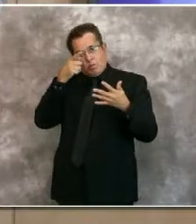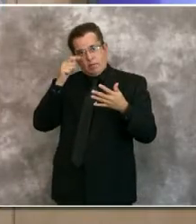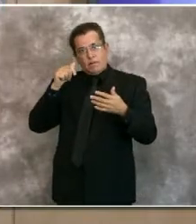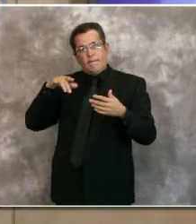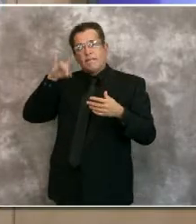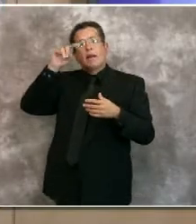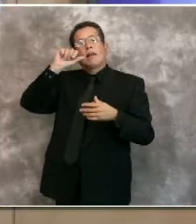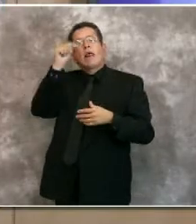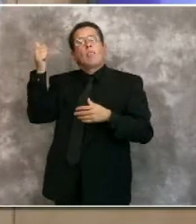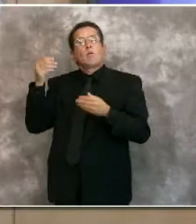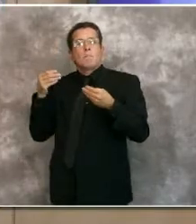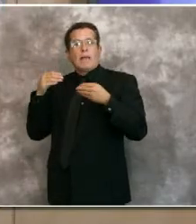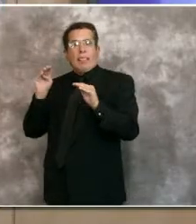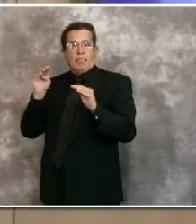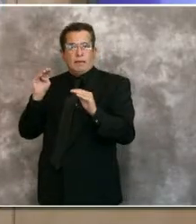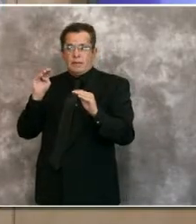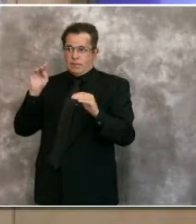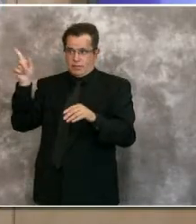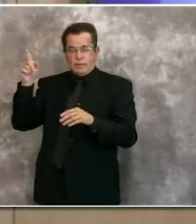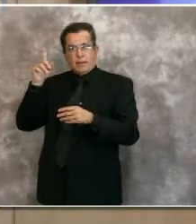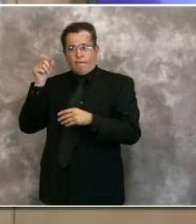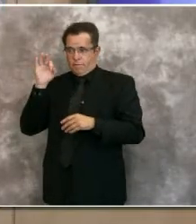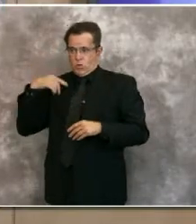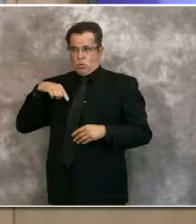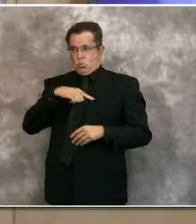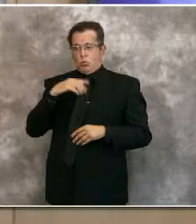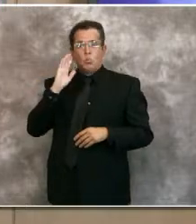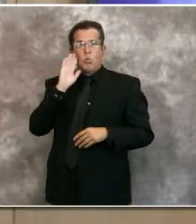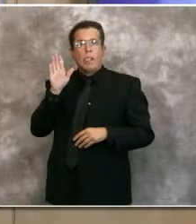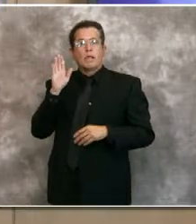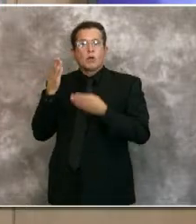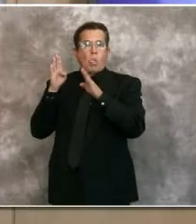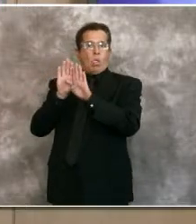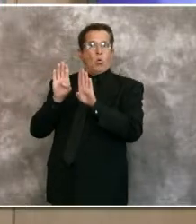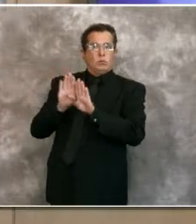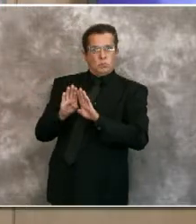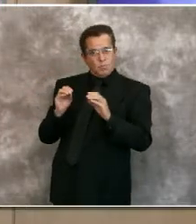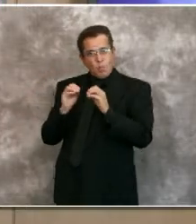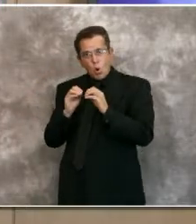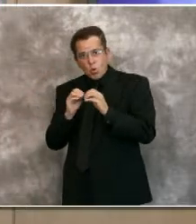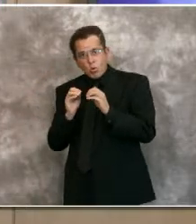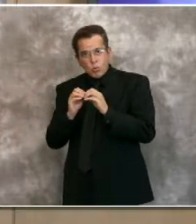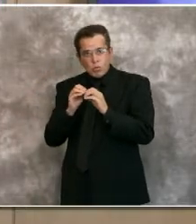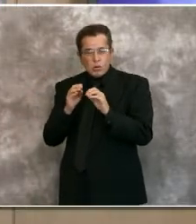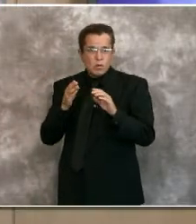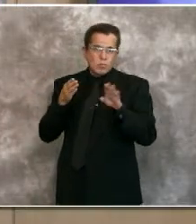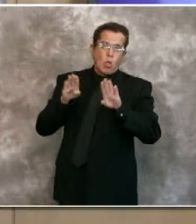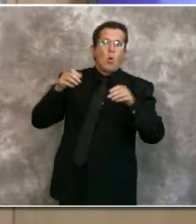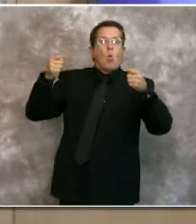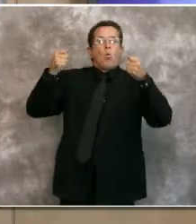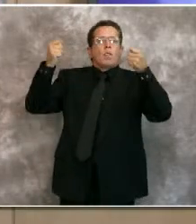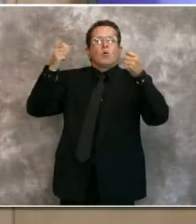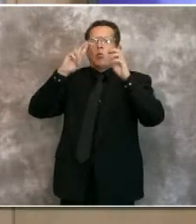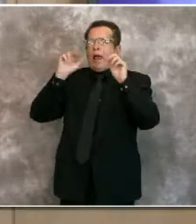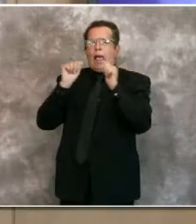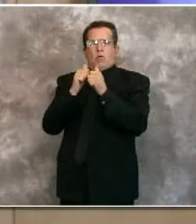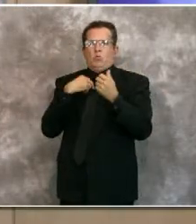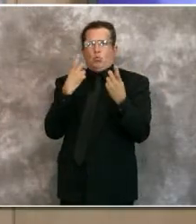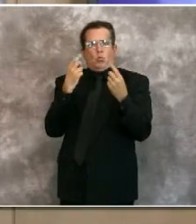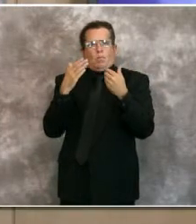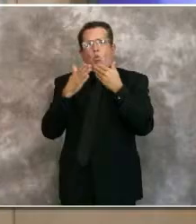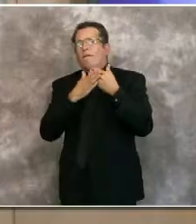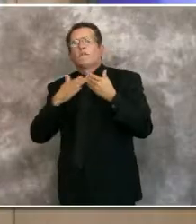to determine if the county will make adjustments to scale back? Or how are you looking at that moving